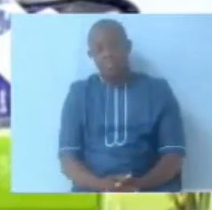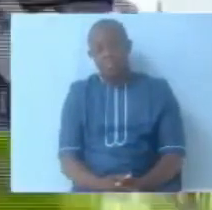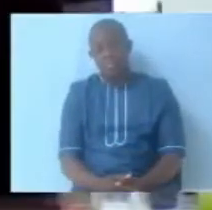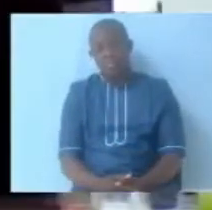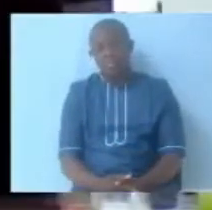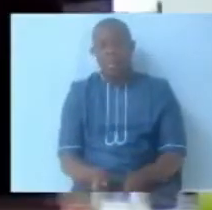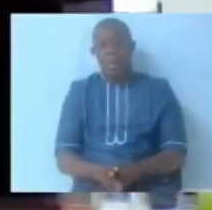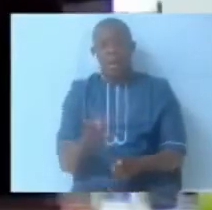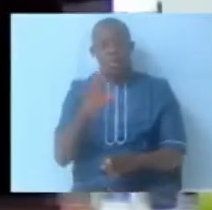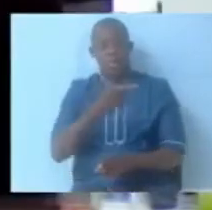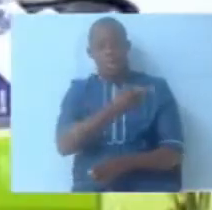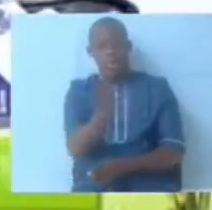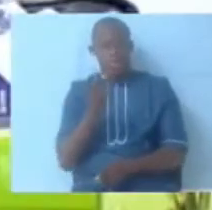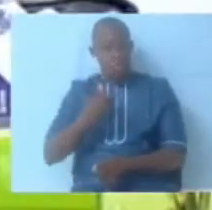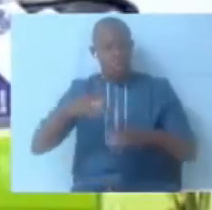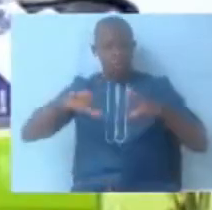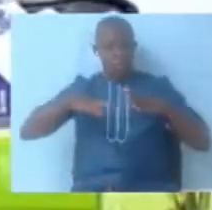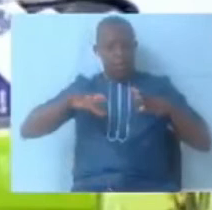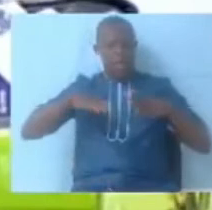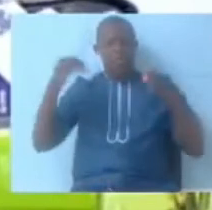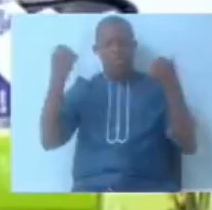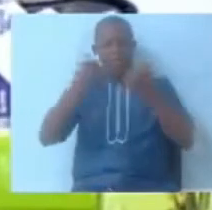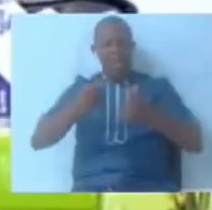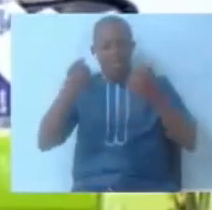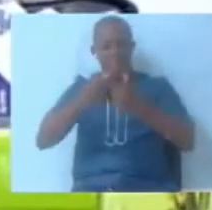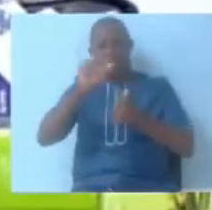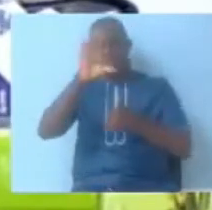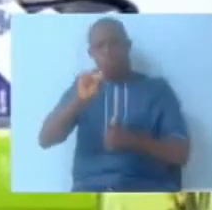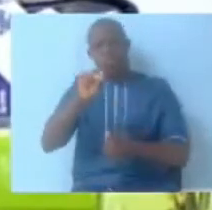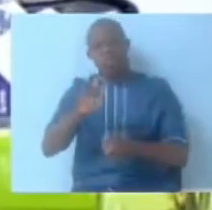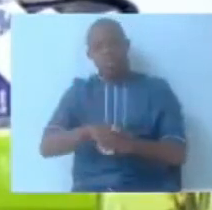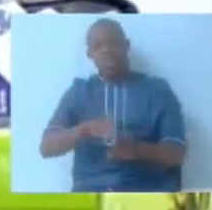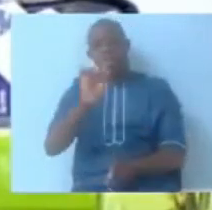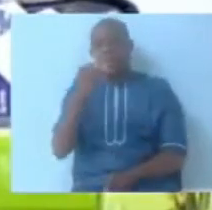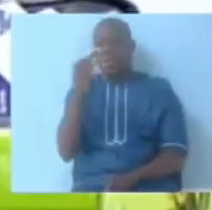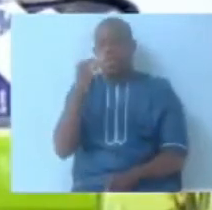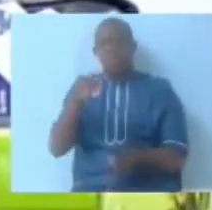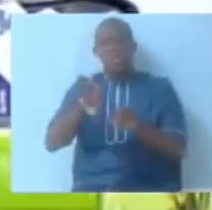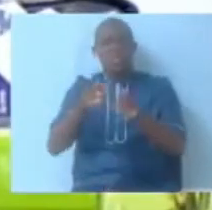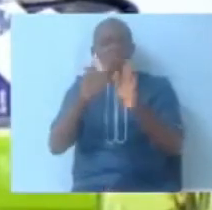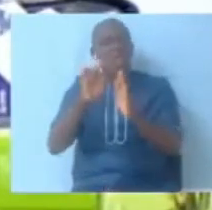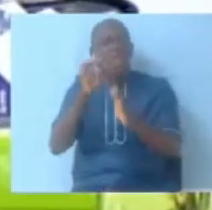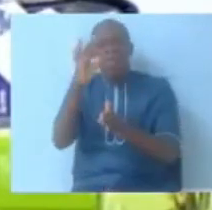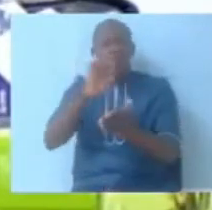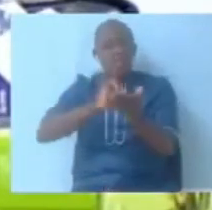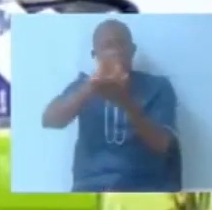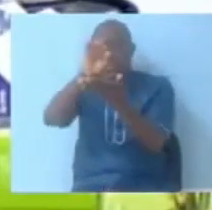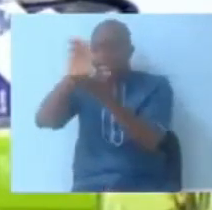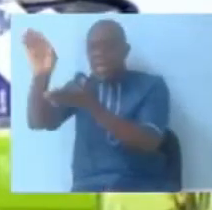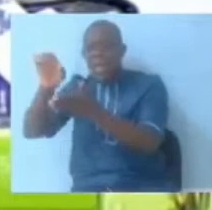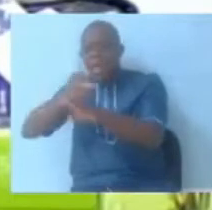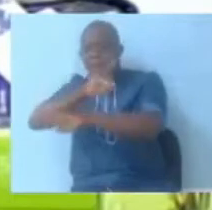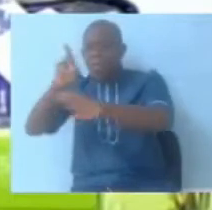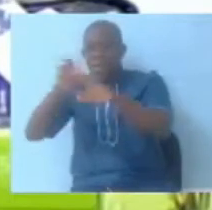When they came combat ready. Inatale ko molu menu pareta kelo. Yes, it's like if you are deploying them to the battlefield. Amunda inatale ko menu pareta